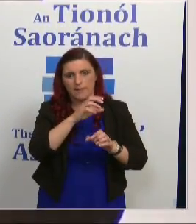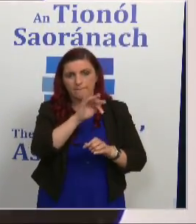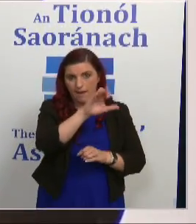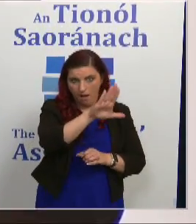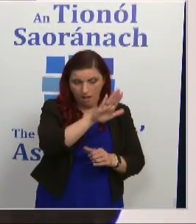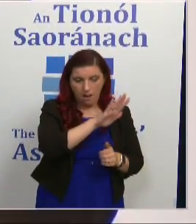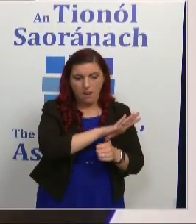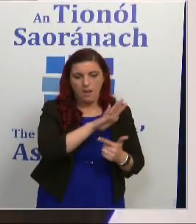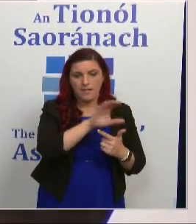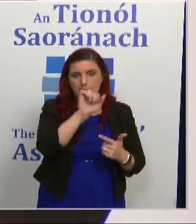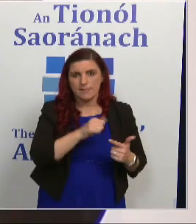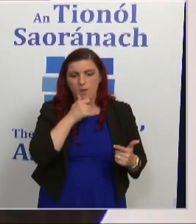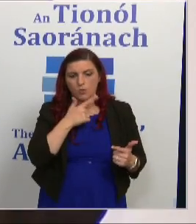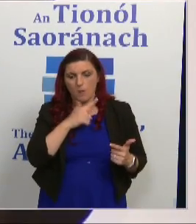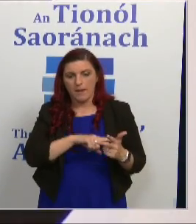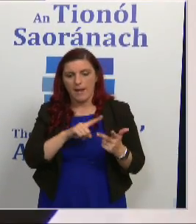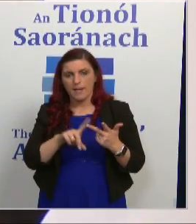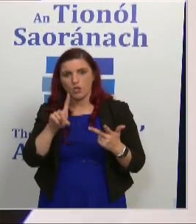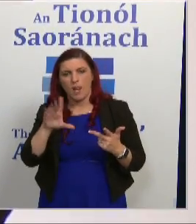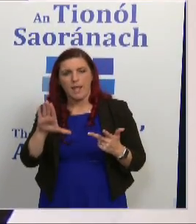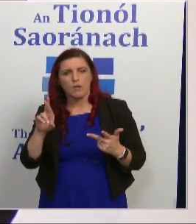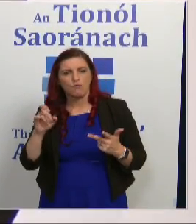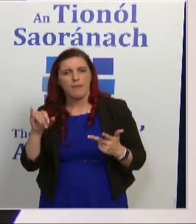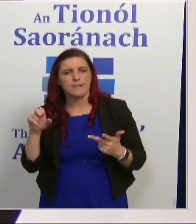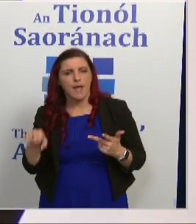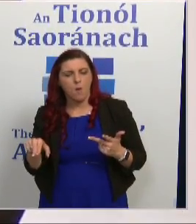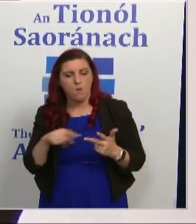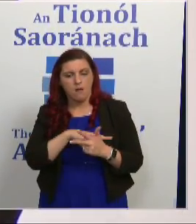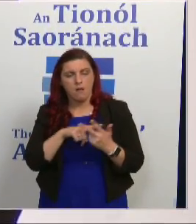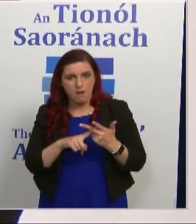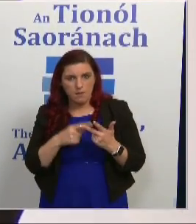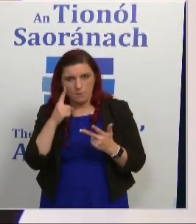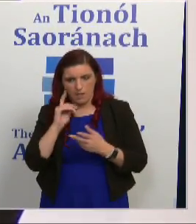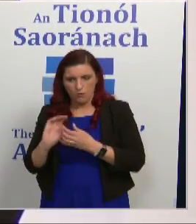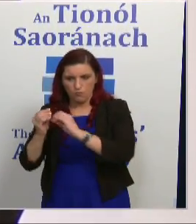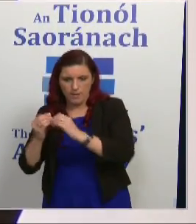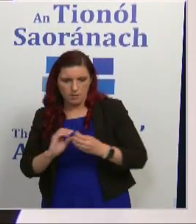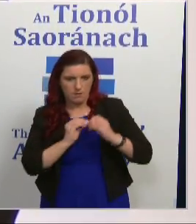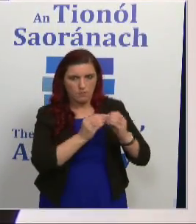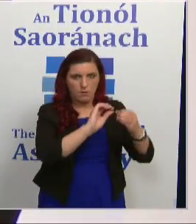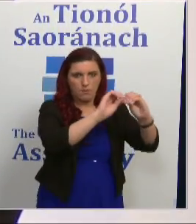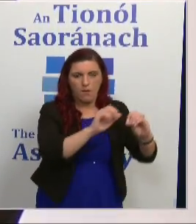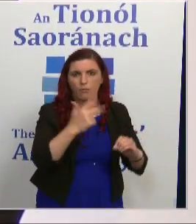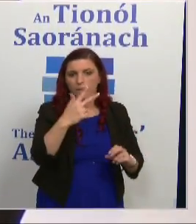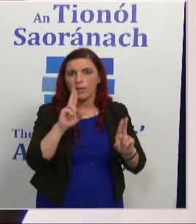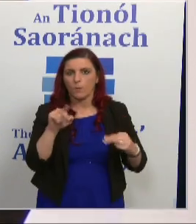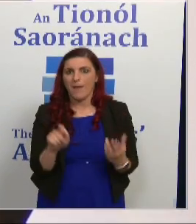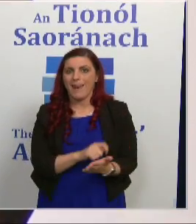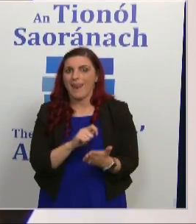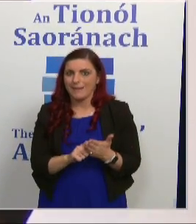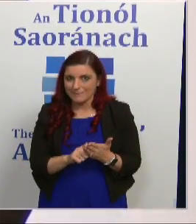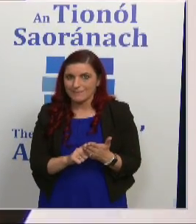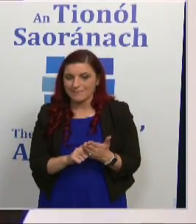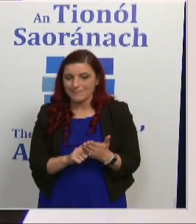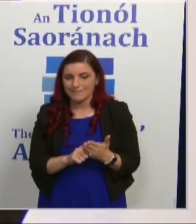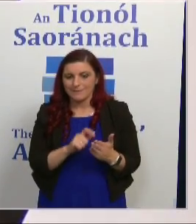Fingal, South Dublin, and Dún Laoghaire-Rathdown. We see the creation of 3 new electoral counties in 1985. So you